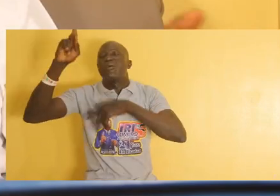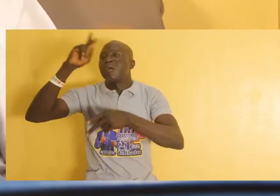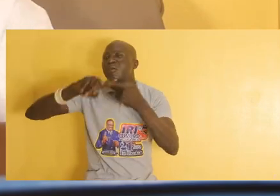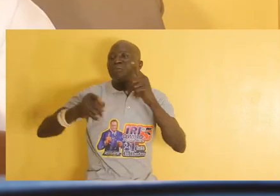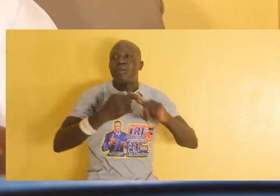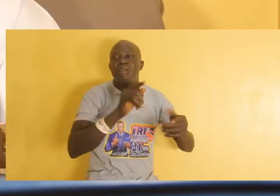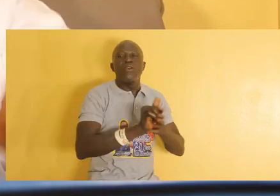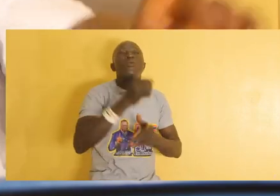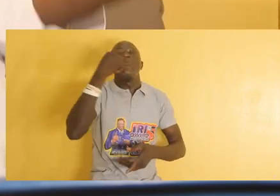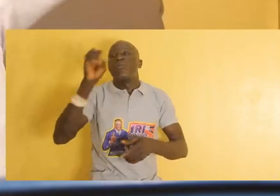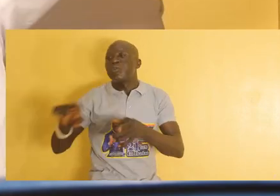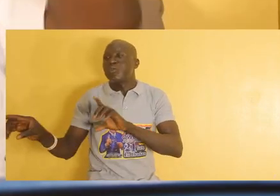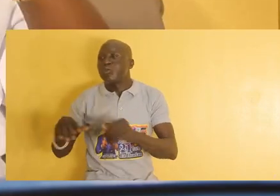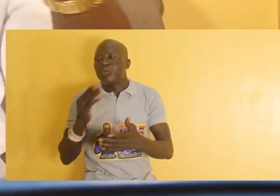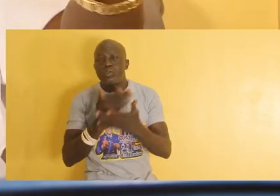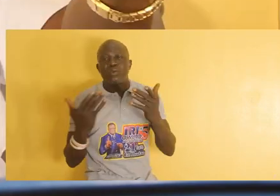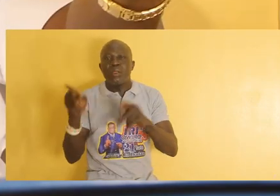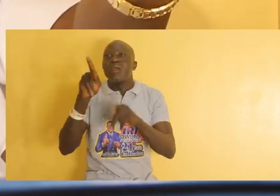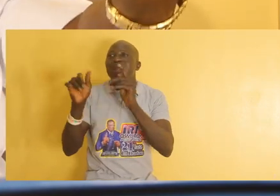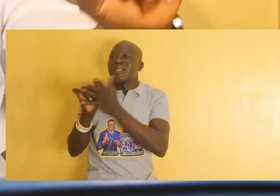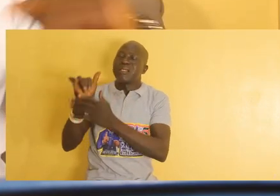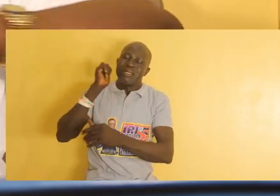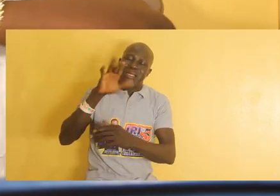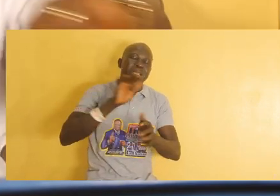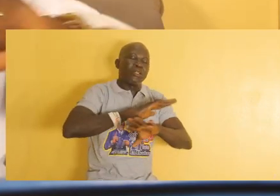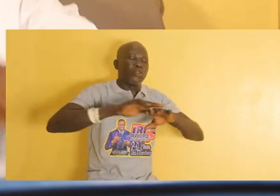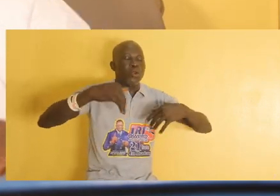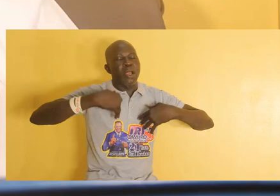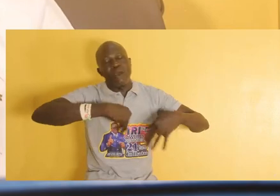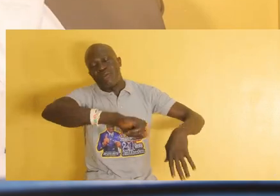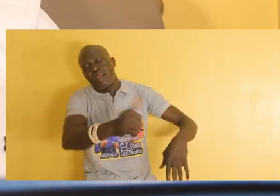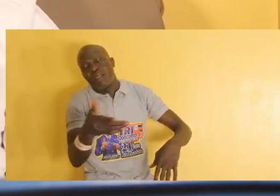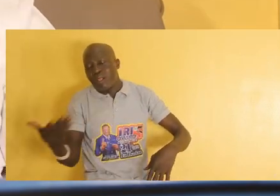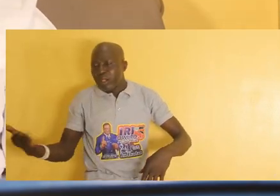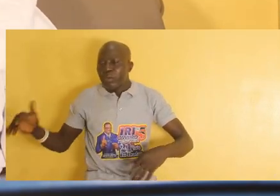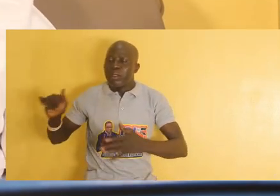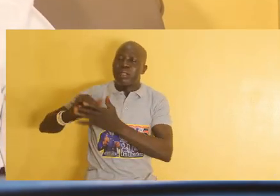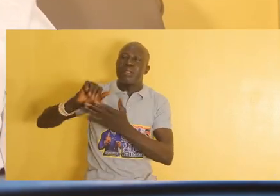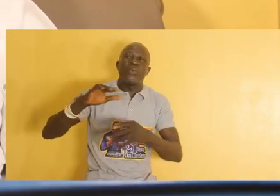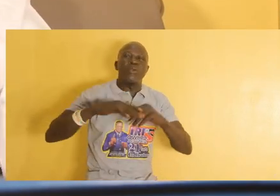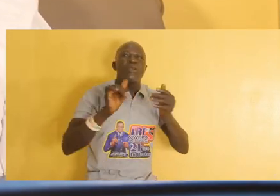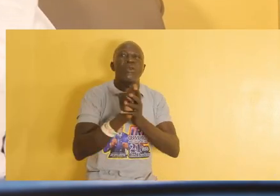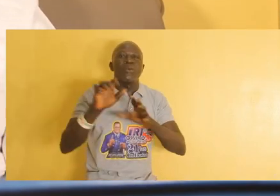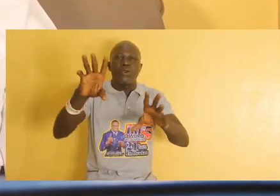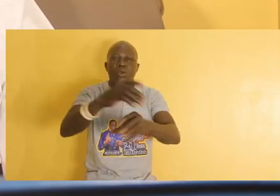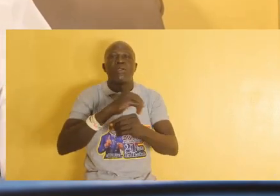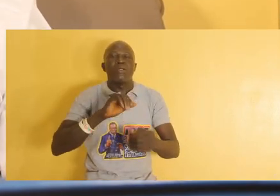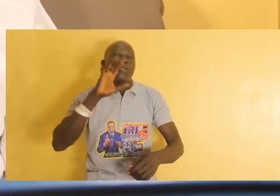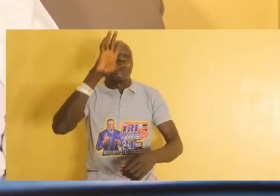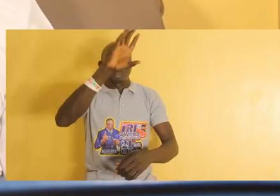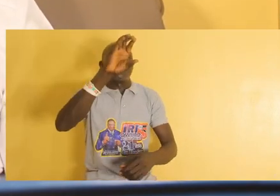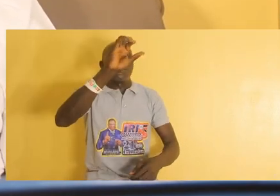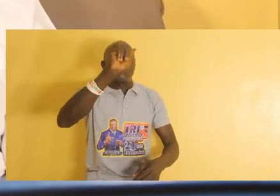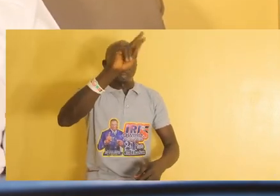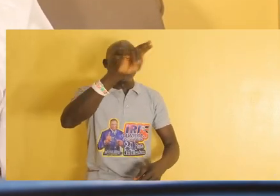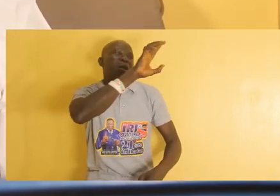We must do something on this. And that lady that doesn't have any money through our effort, she will collect a Canada visa and let